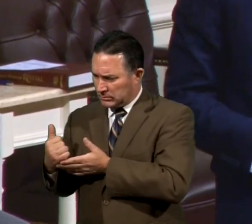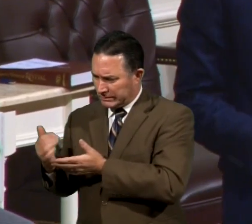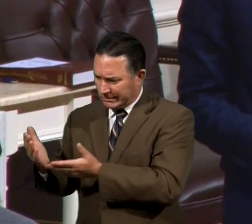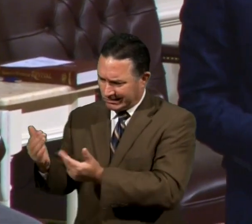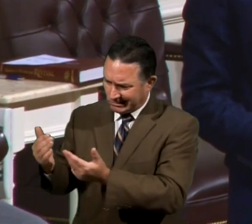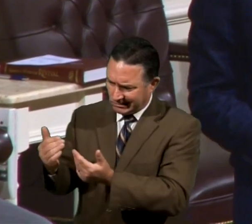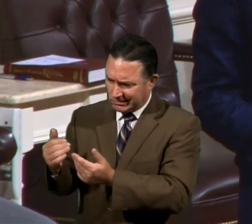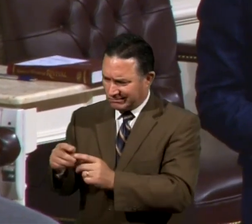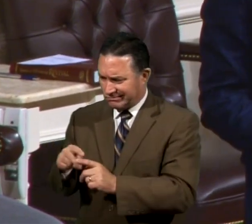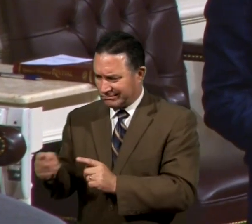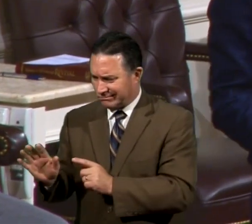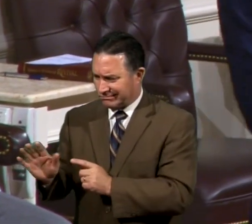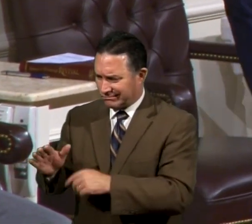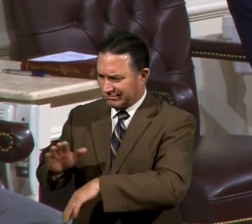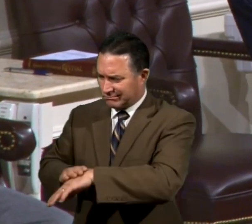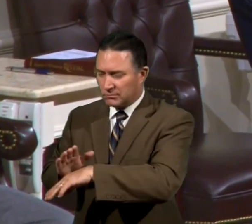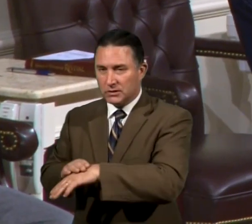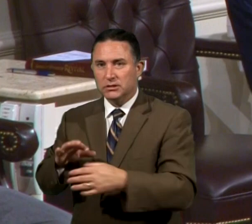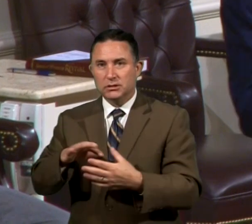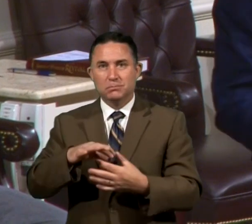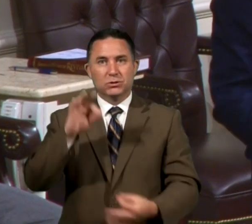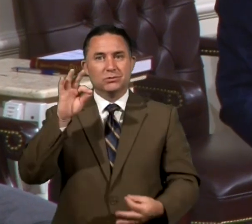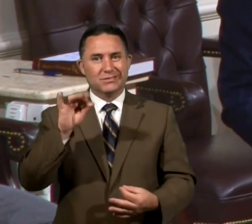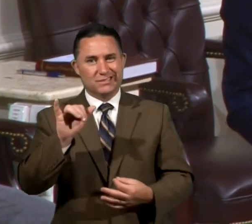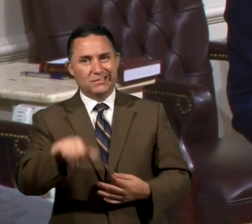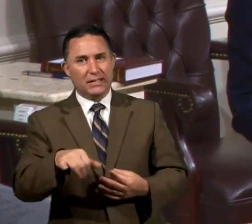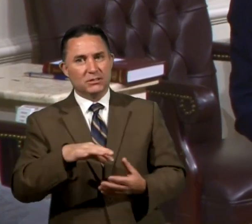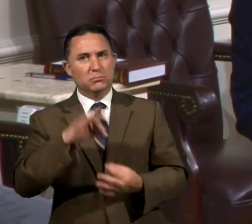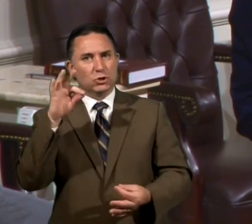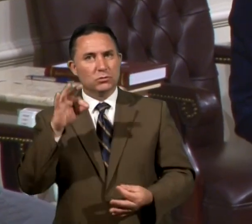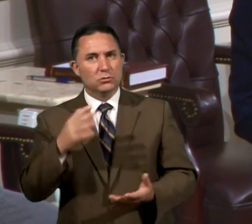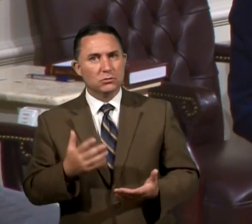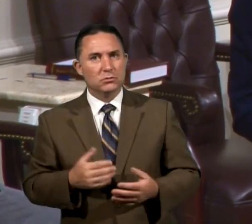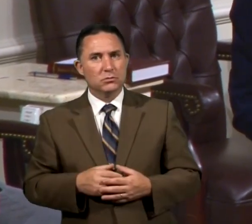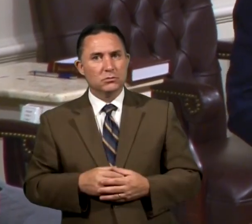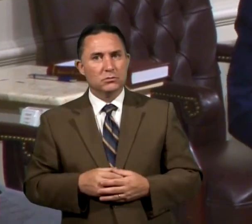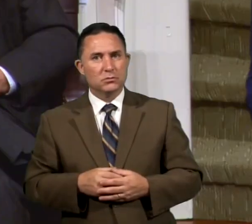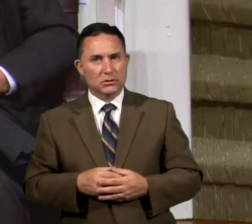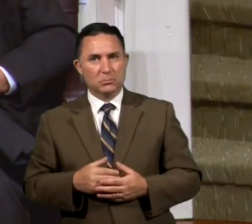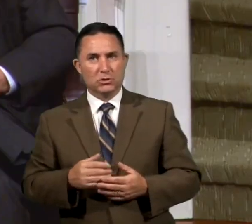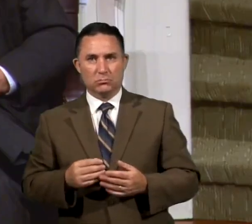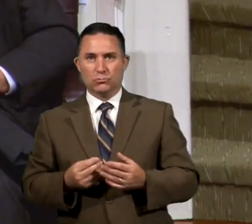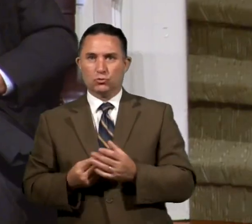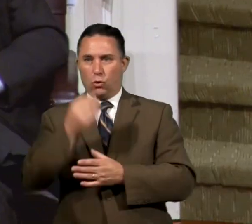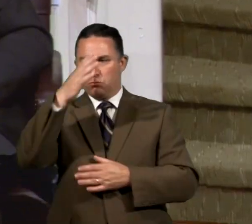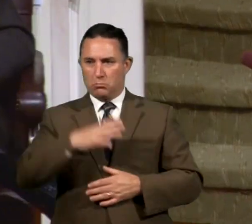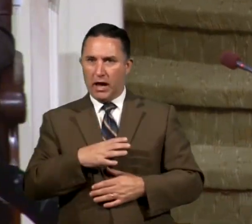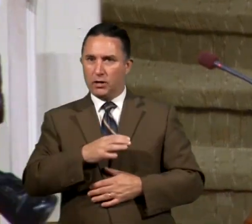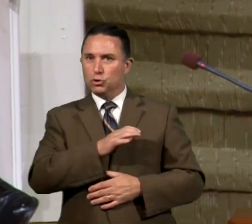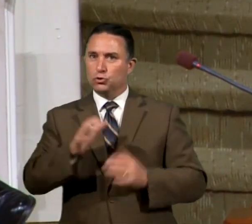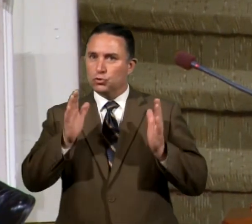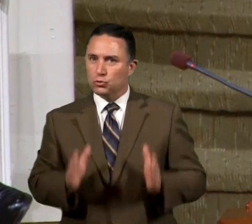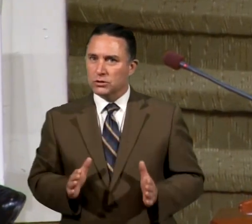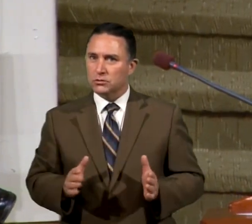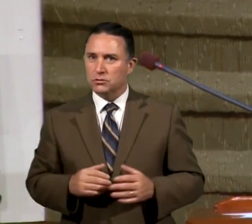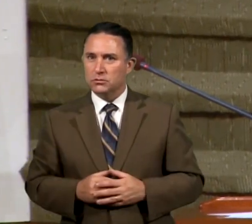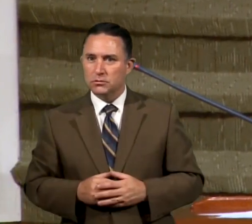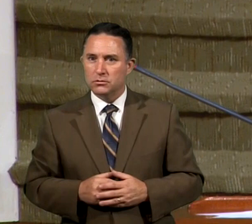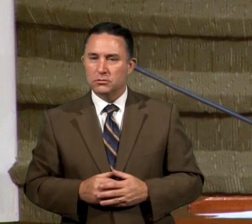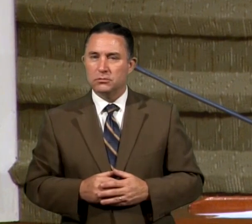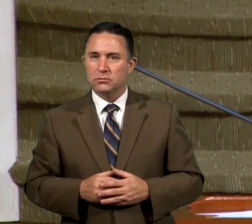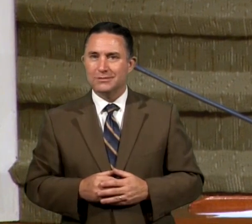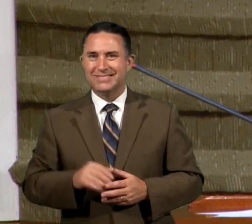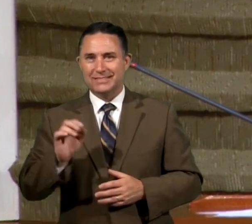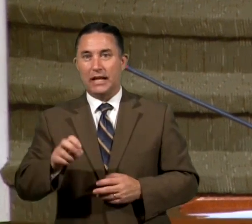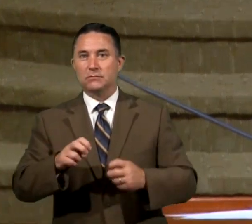edge. That's spirituality. That's being a grown man Christian.